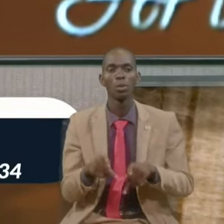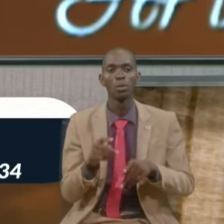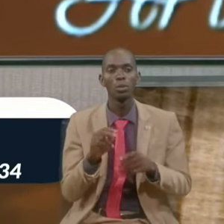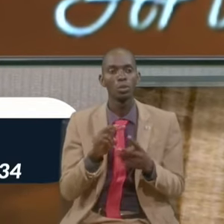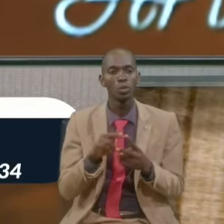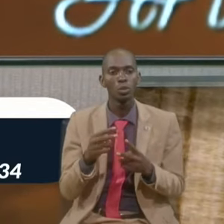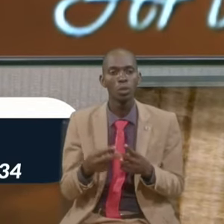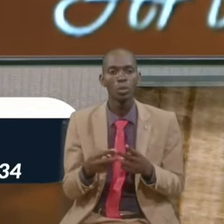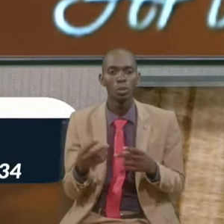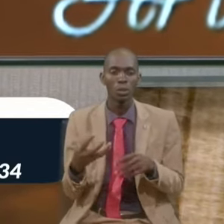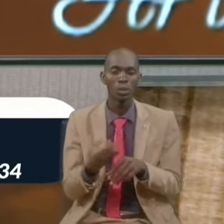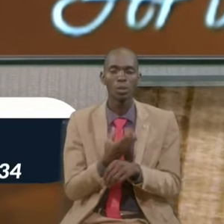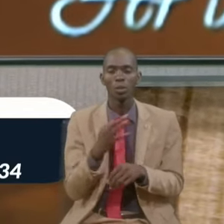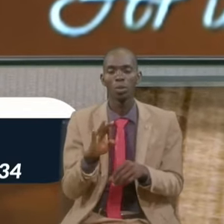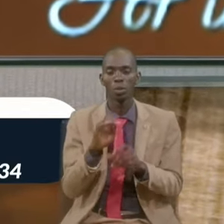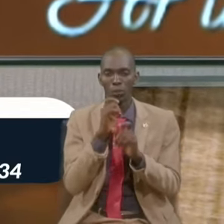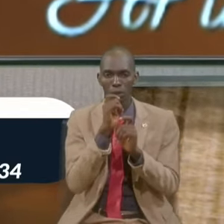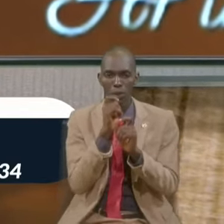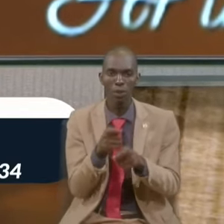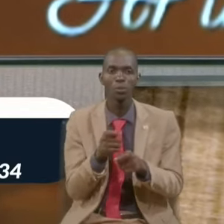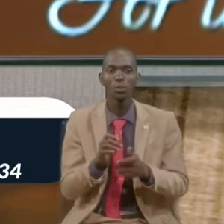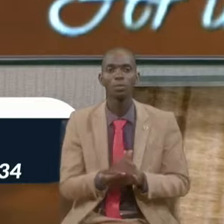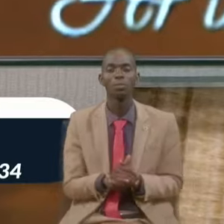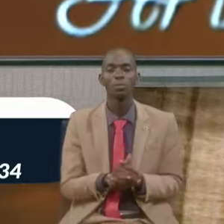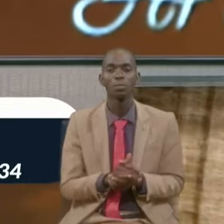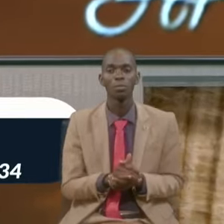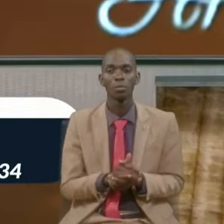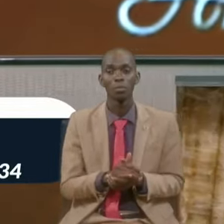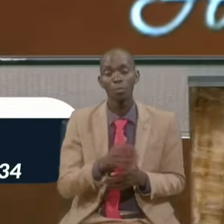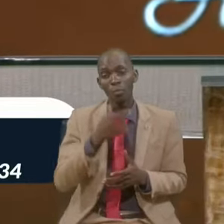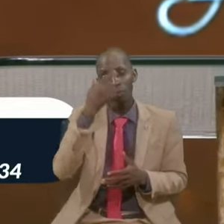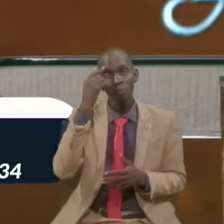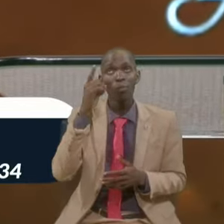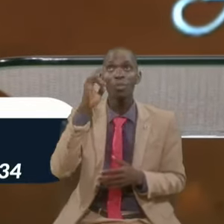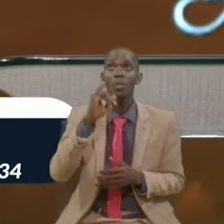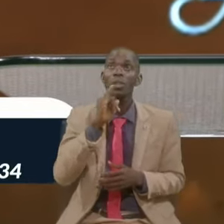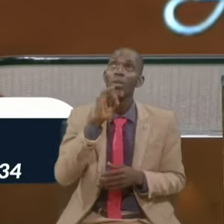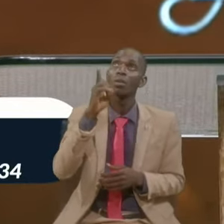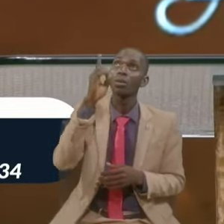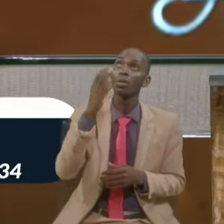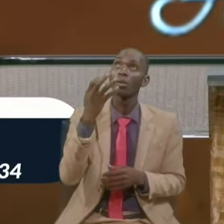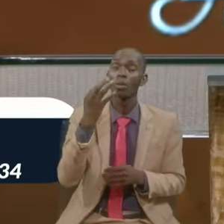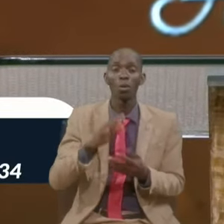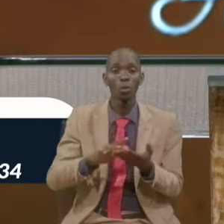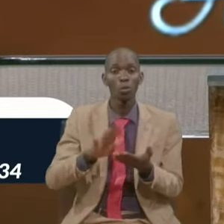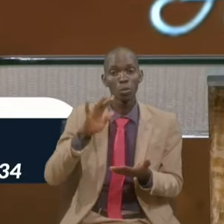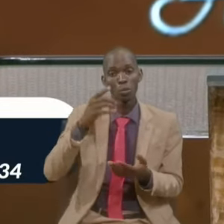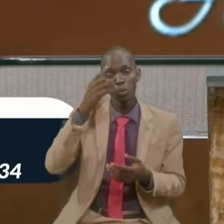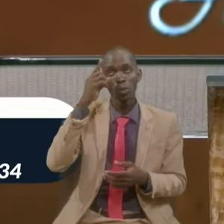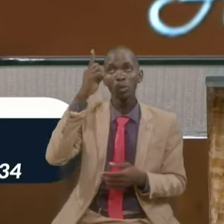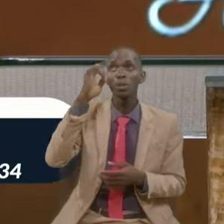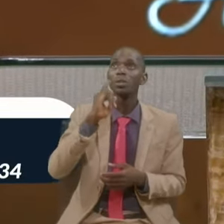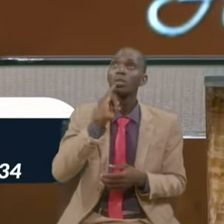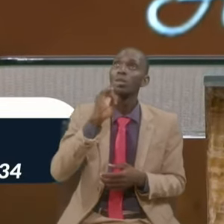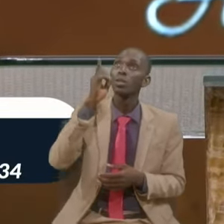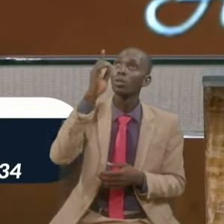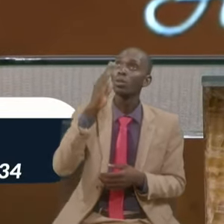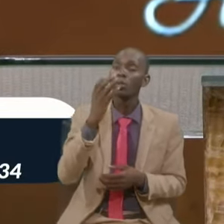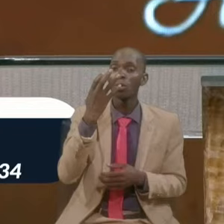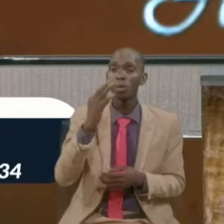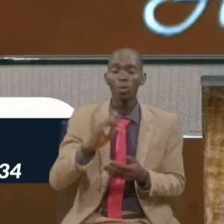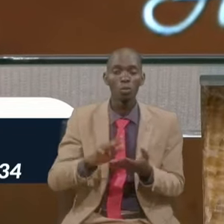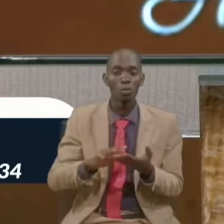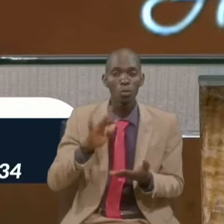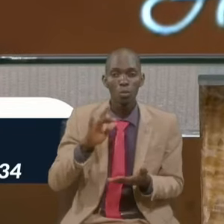nor taking of bribes. Because he's God of glory, and because he's Lord of glory, no